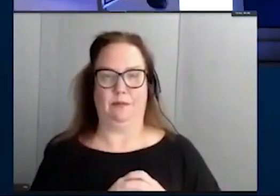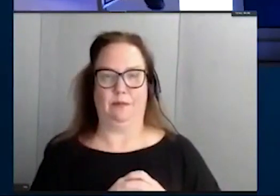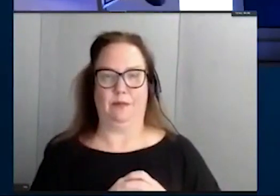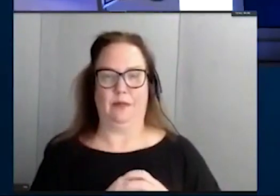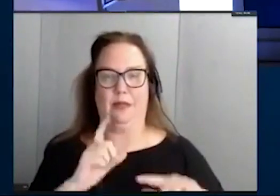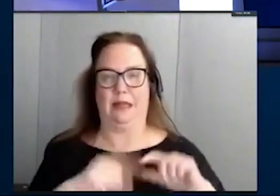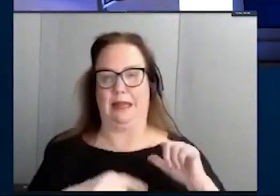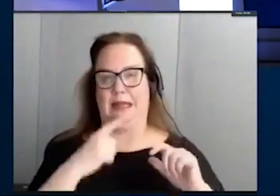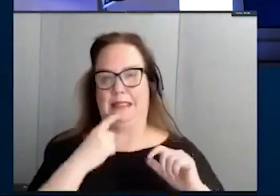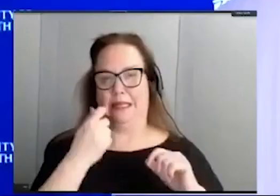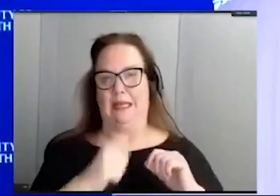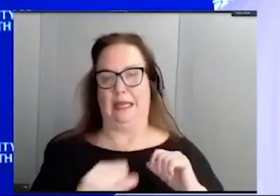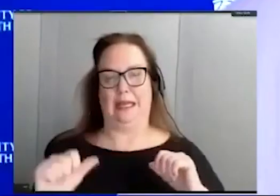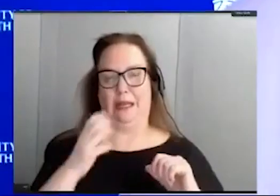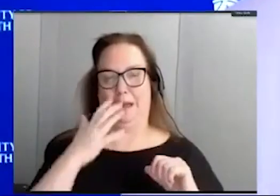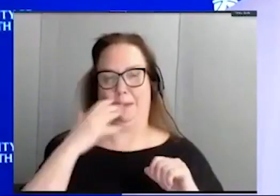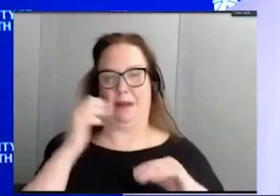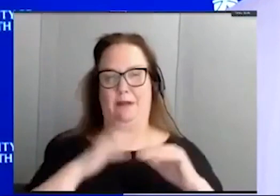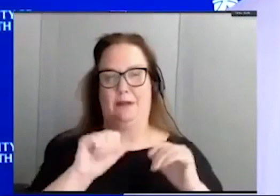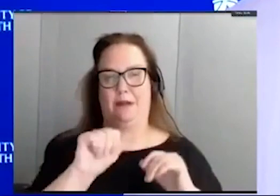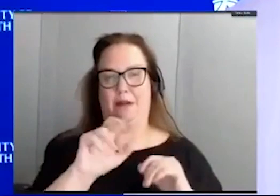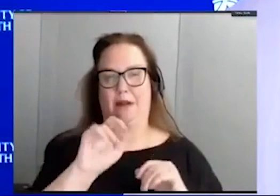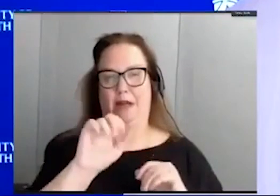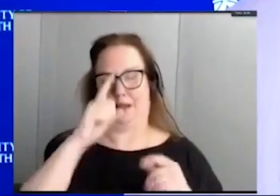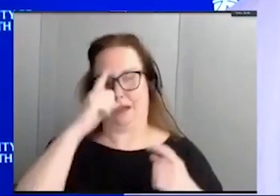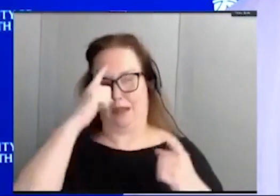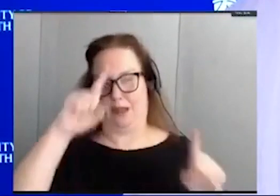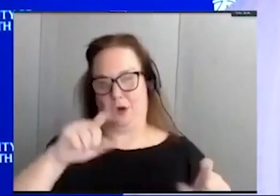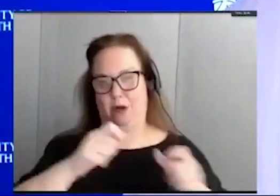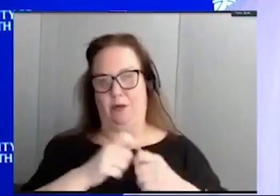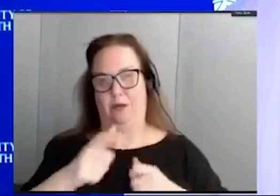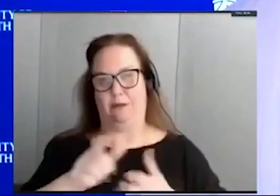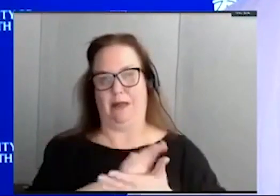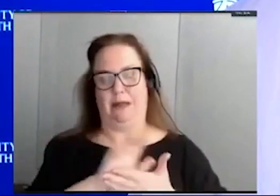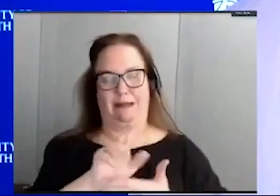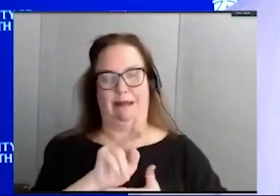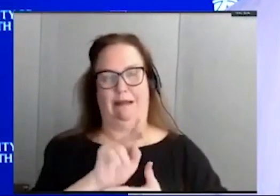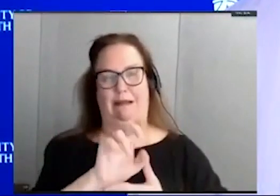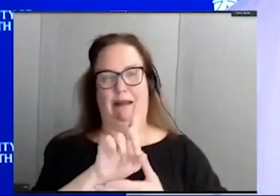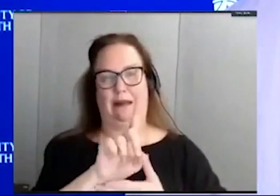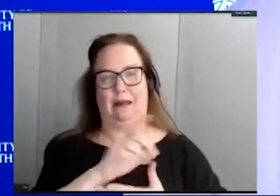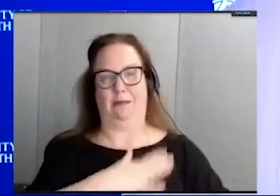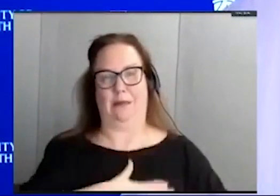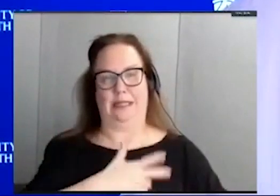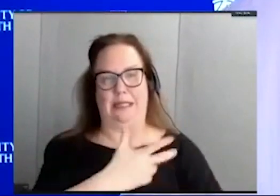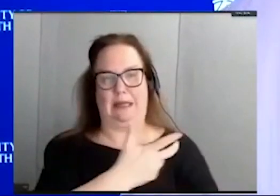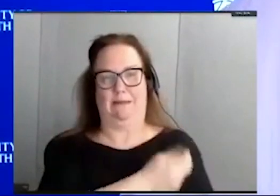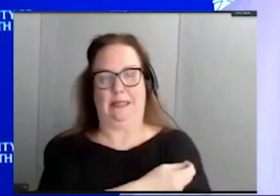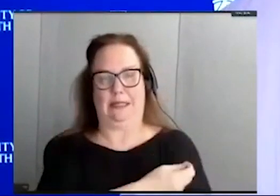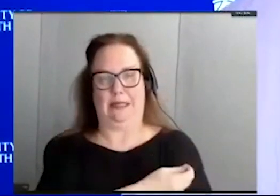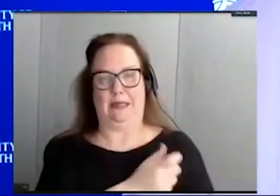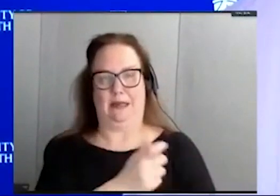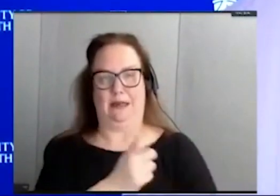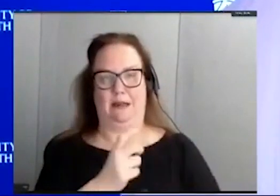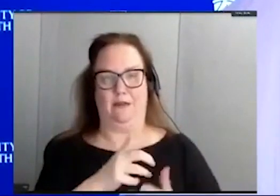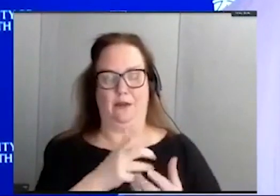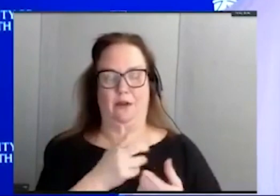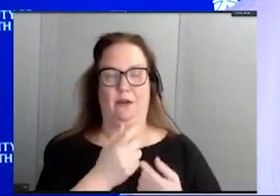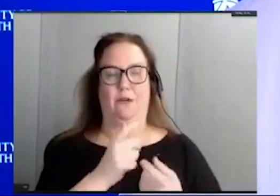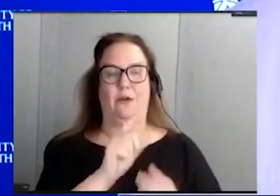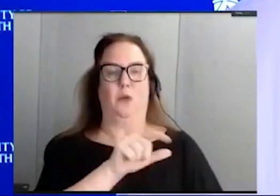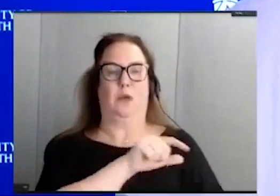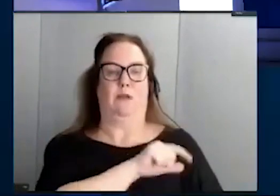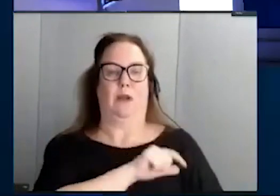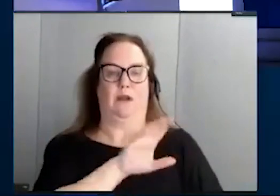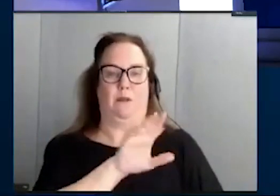guest, Anil, and I would certainly agree with that. Be kind, and also please get vaccinated. If you're eligible for a booster, please get